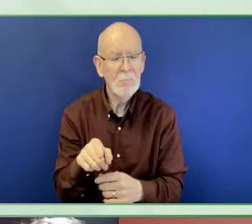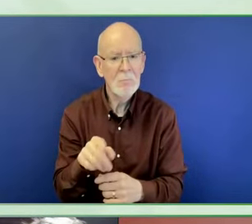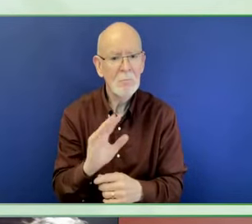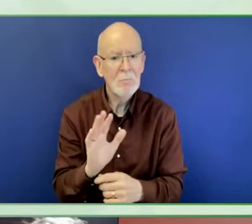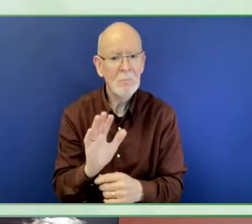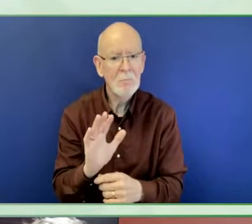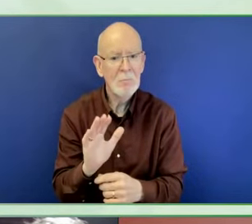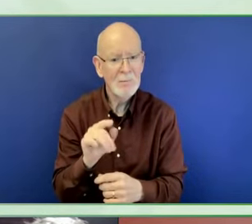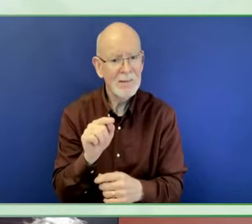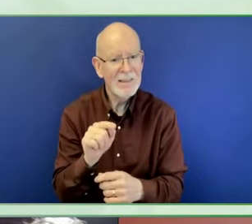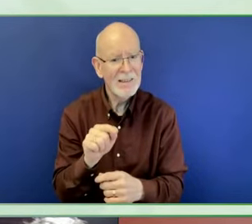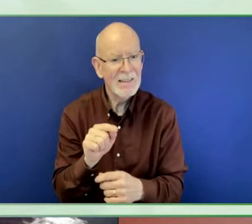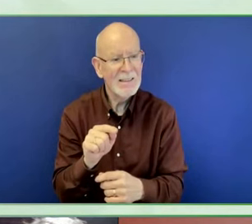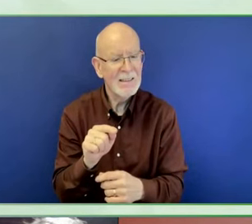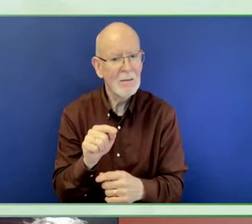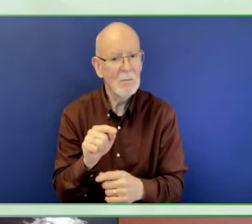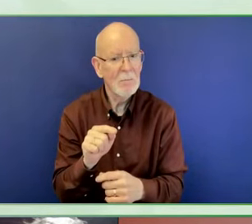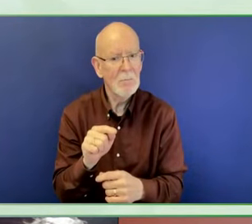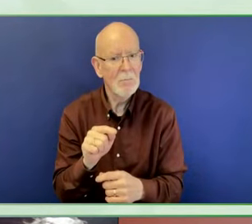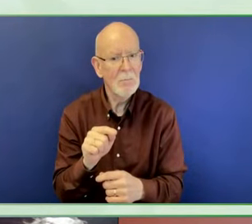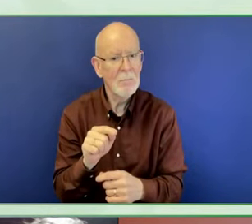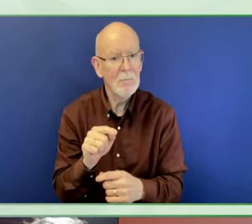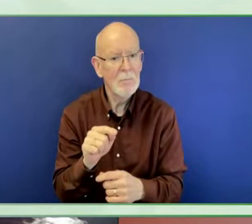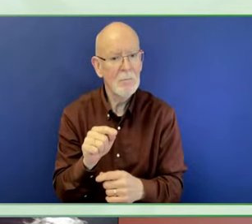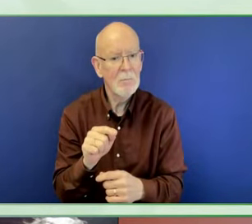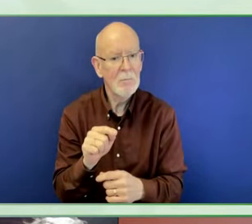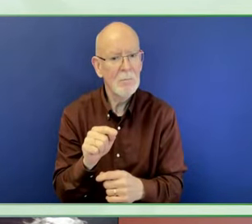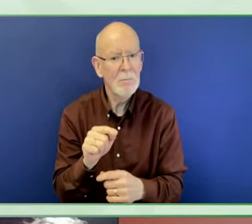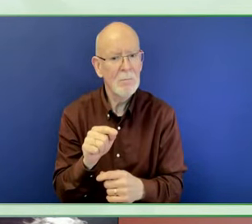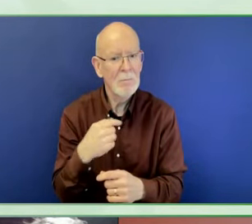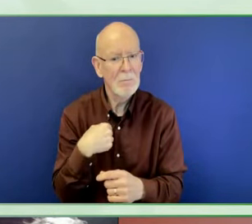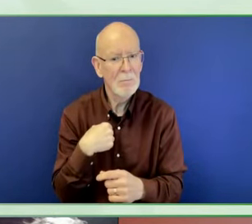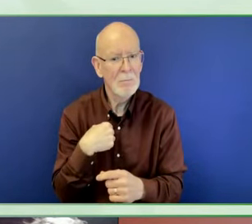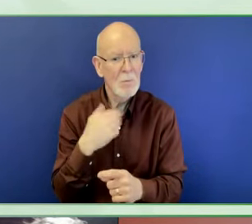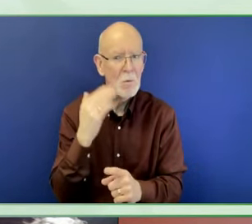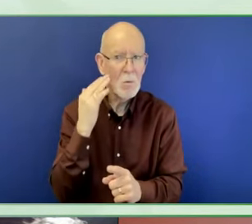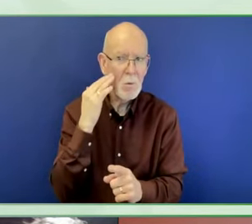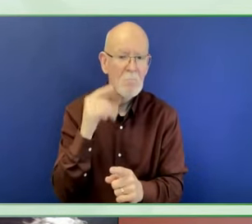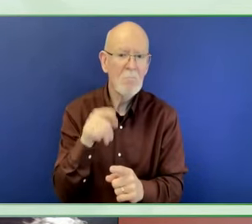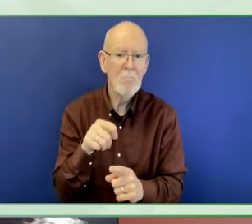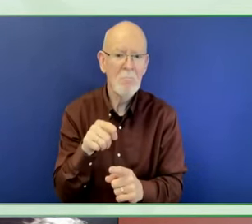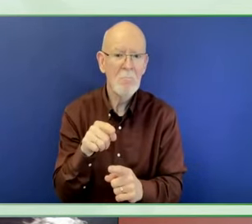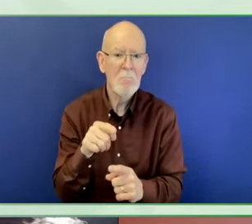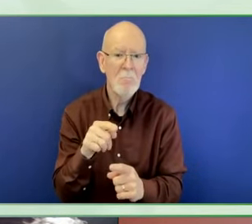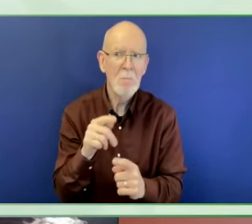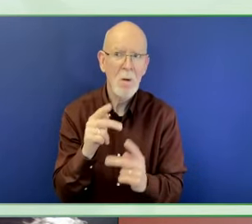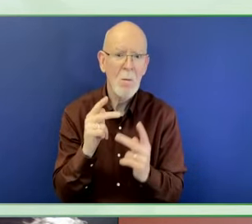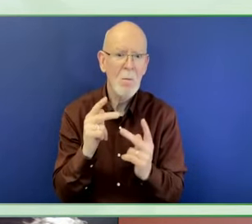have is something that you can consume and resonate and connect with as well.